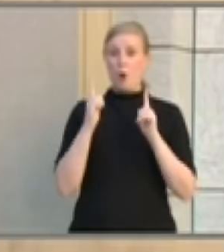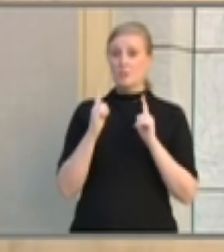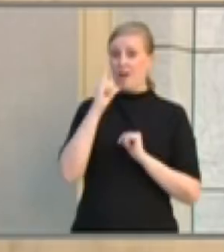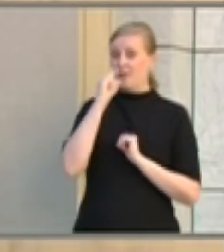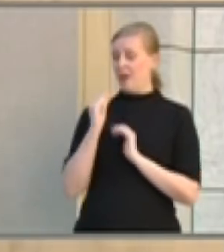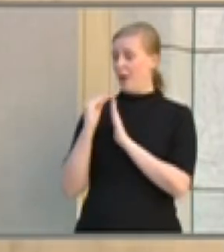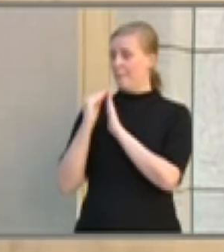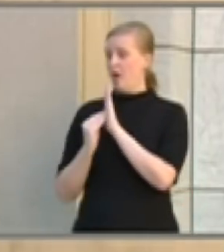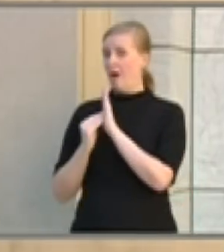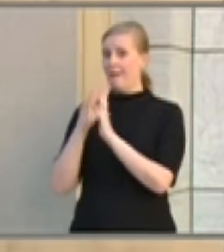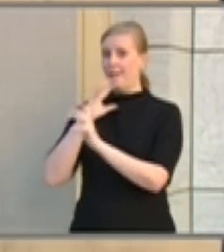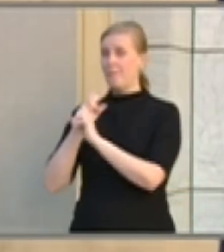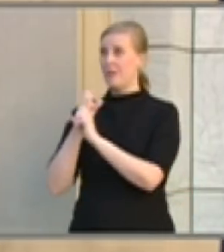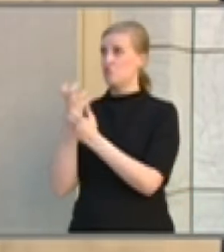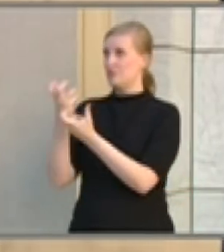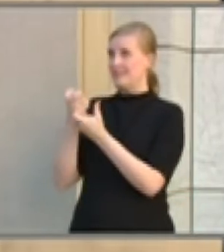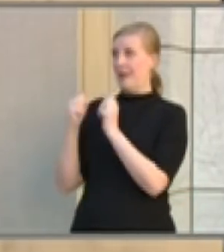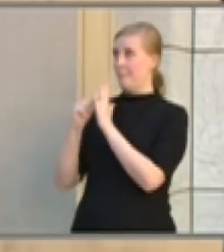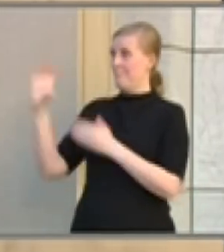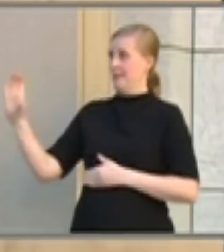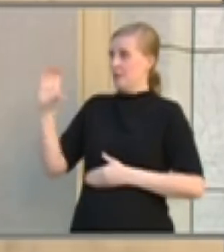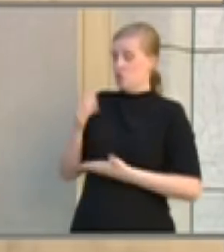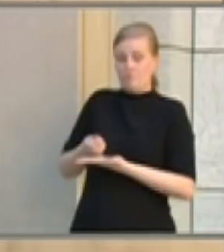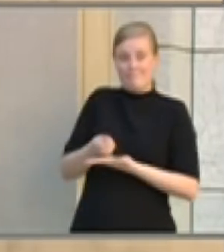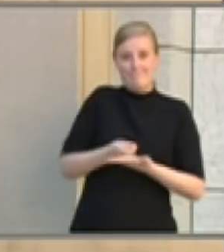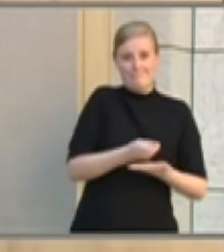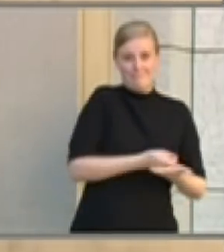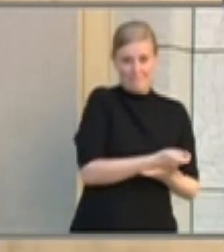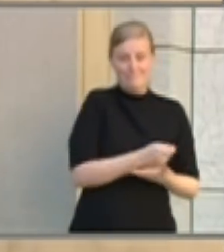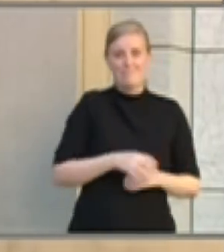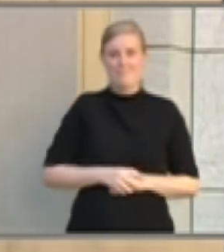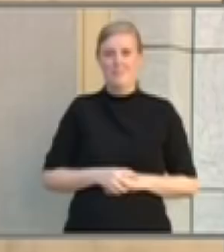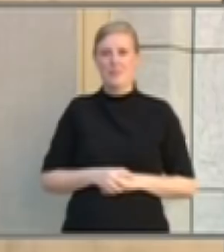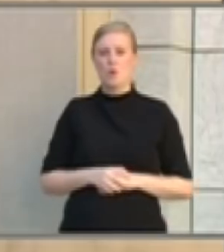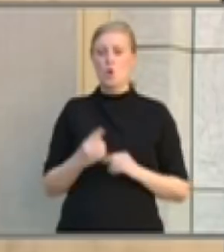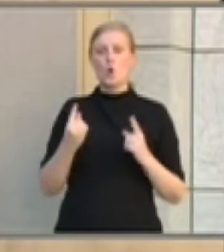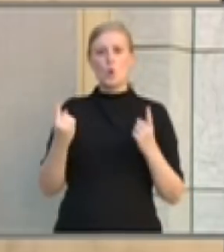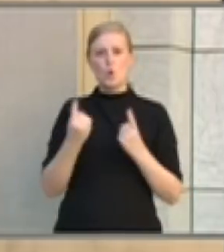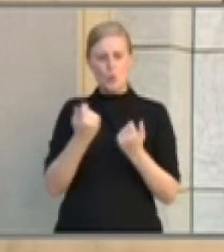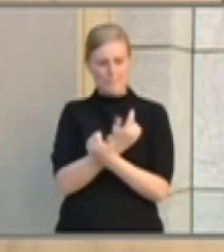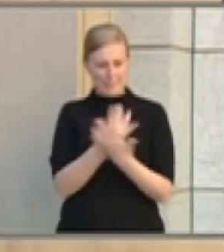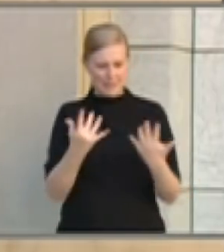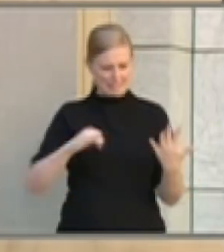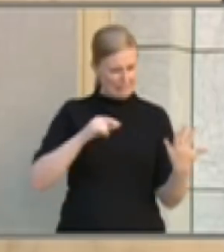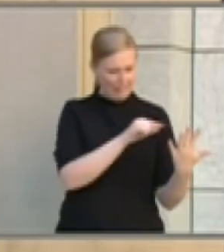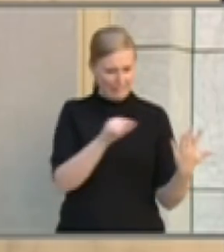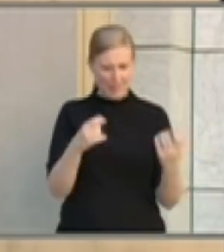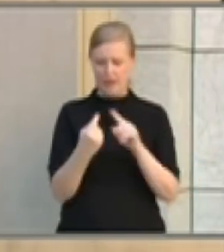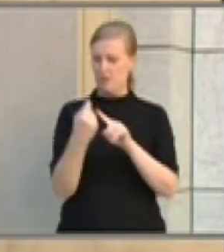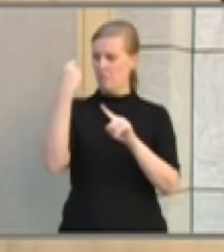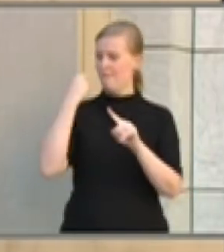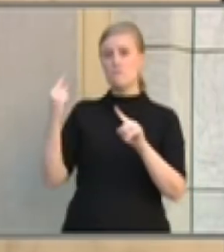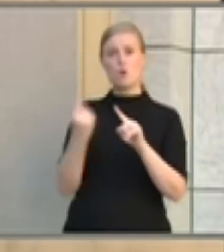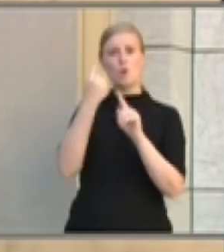1st of March. The payments will flow from the first week of May and be backdated to